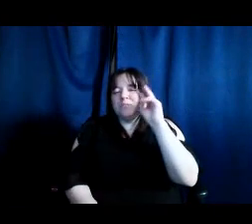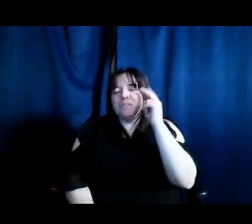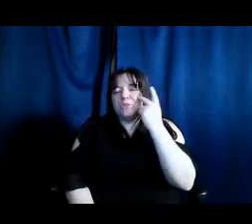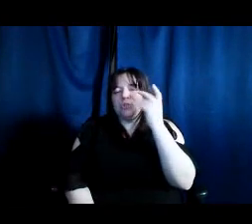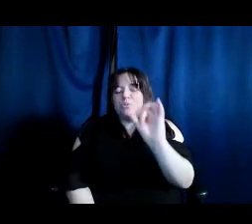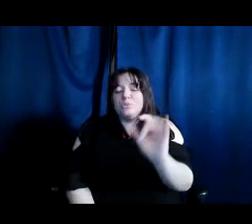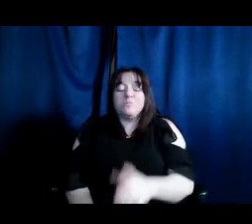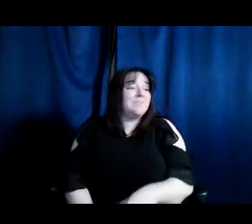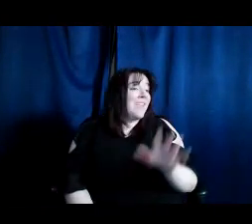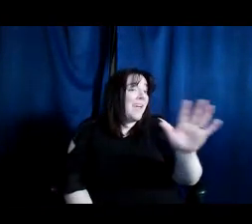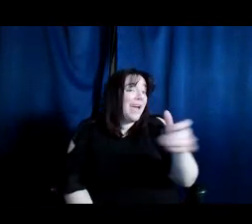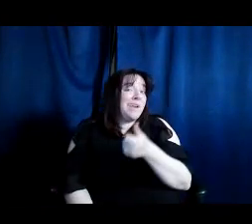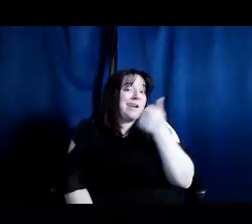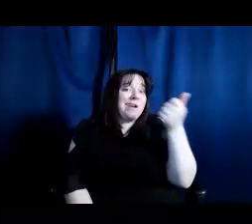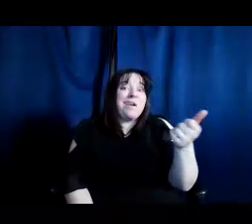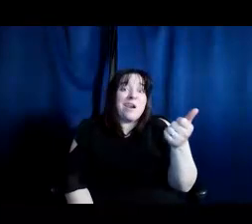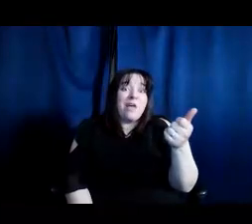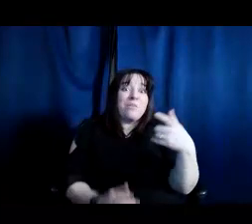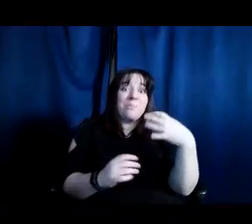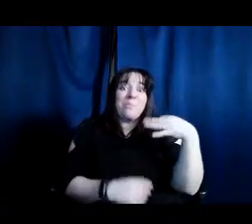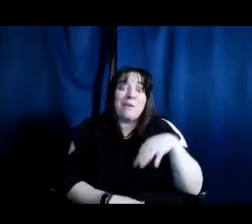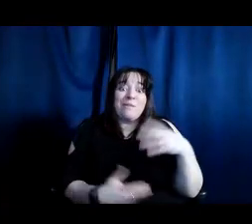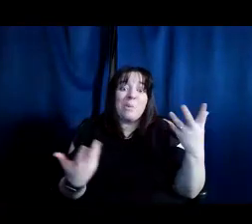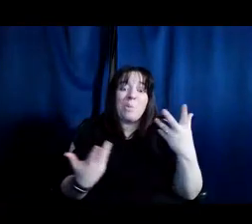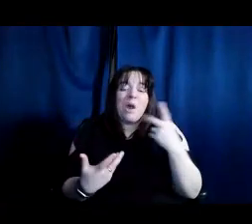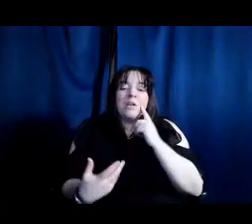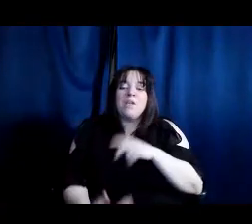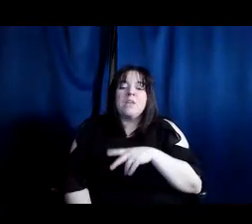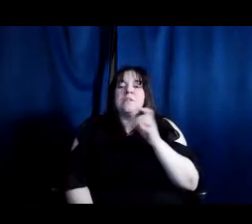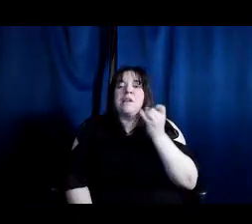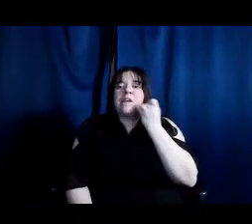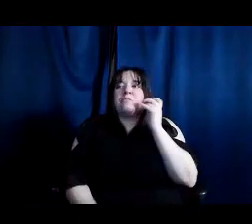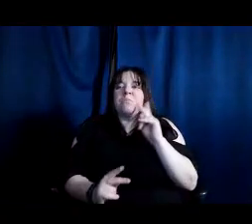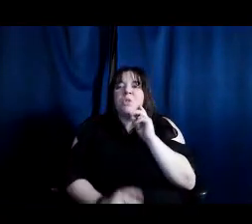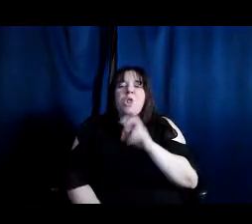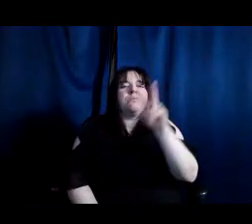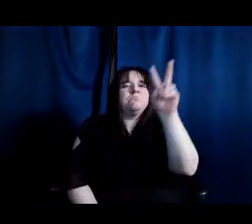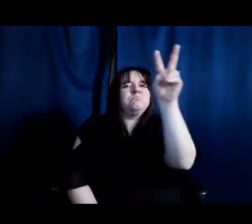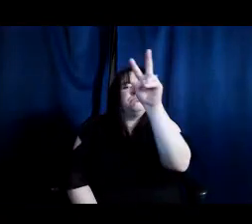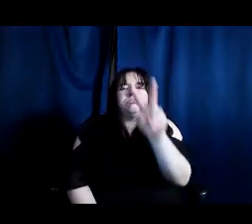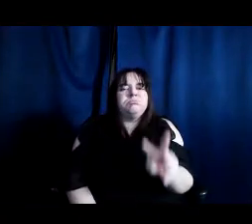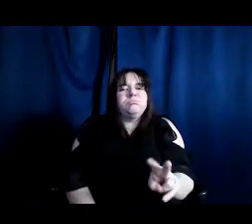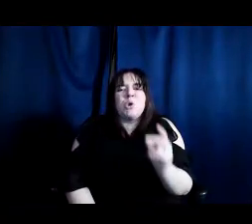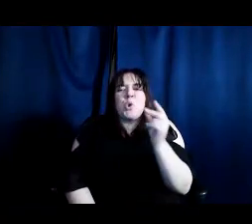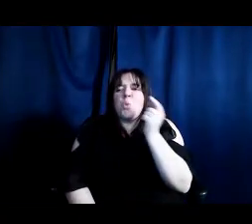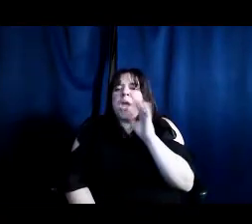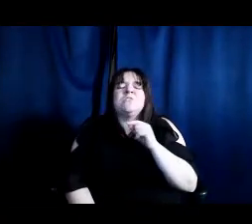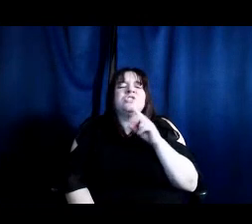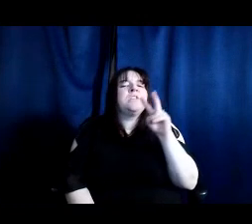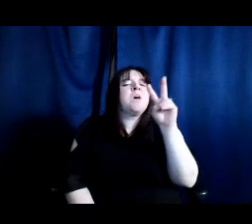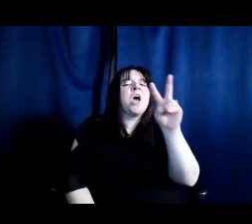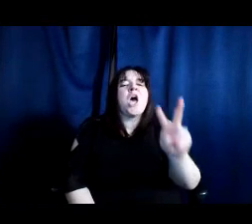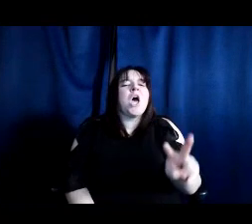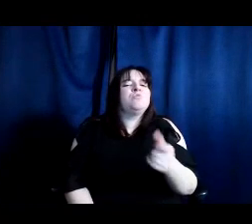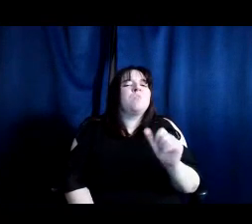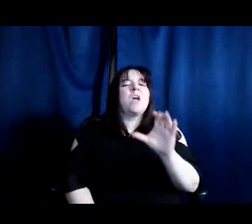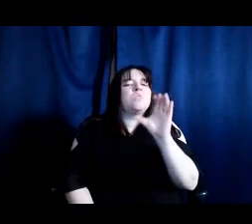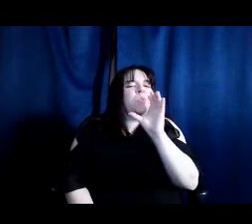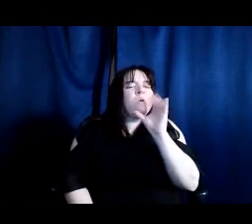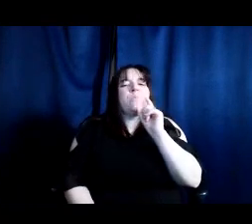scanning. People often scan web pages focusing on headings and the first few words of sentences. On average,